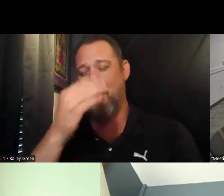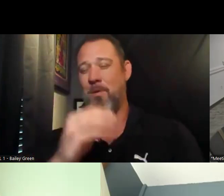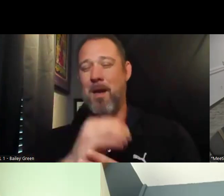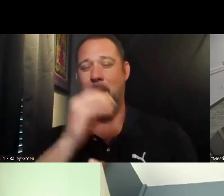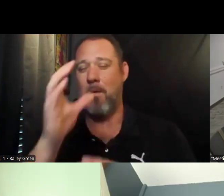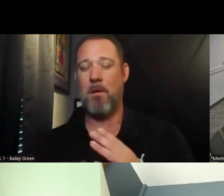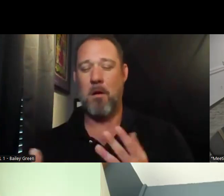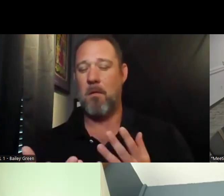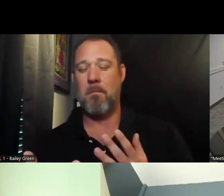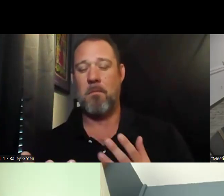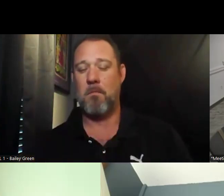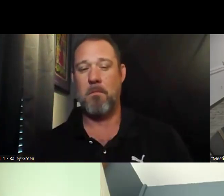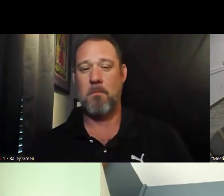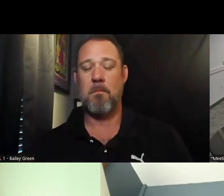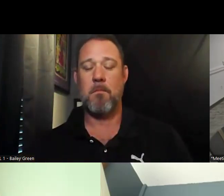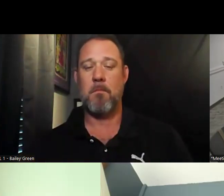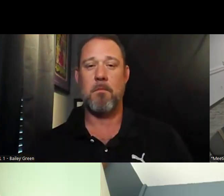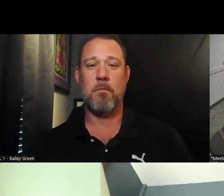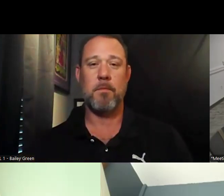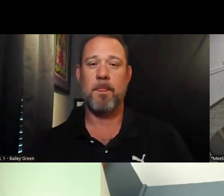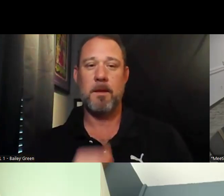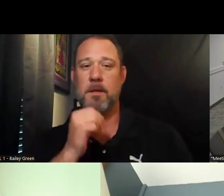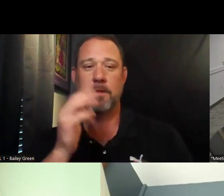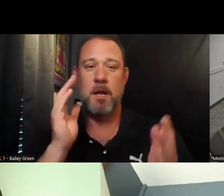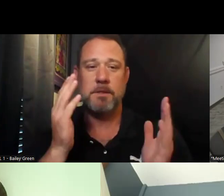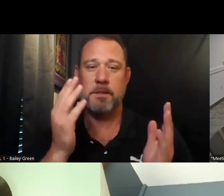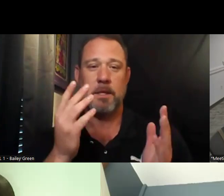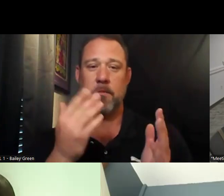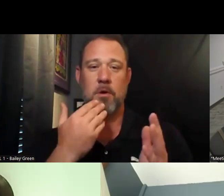that. And it doesn't seem certainly like a sufficient